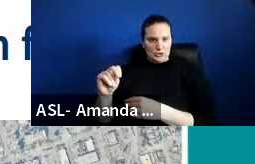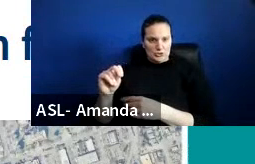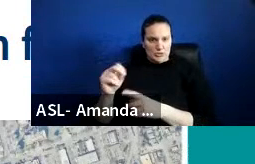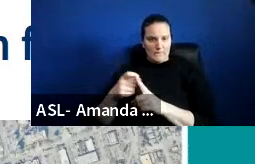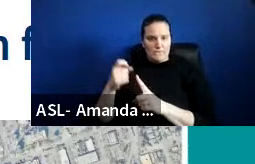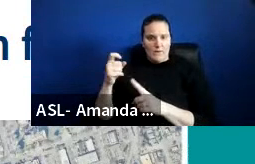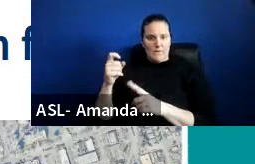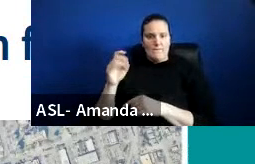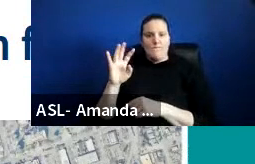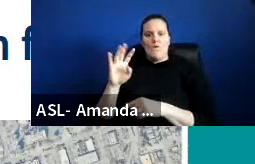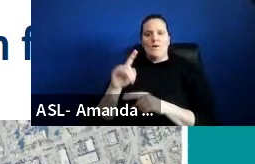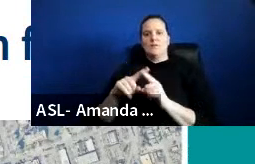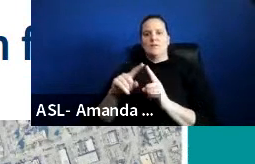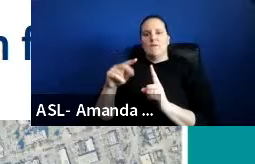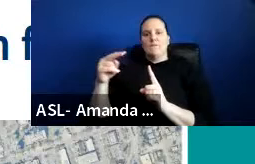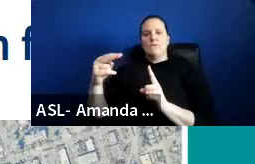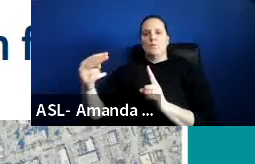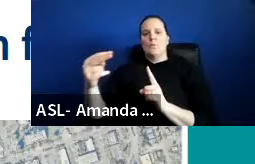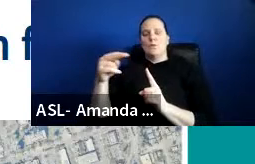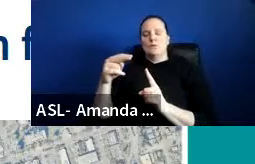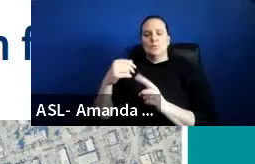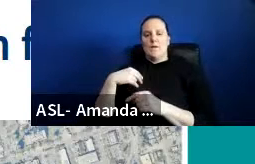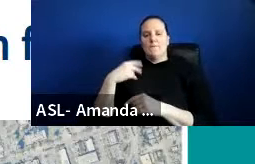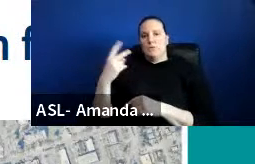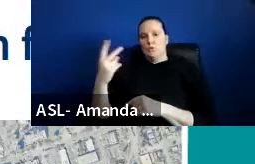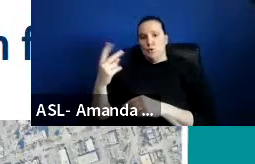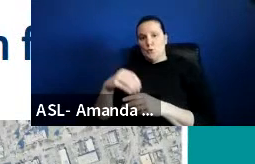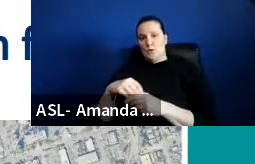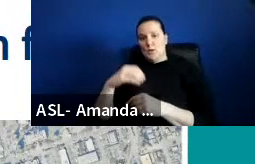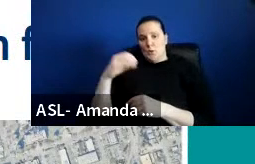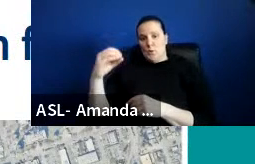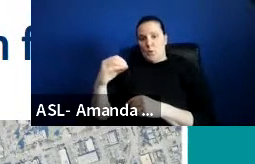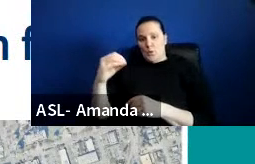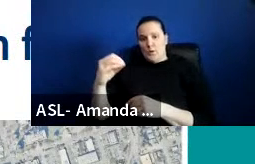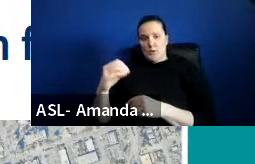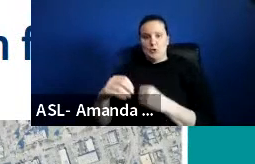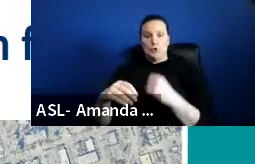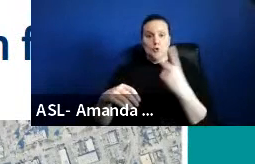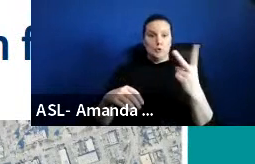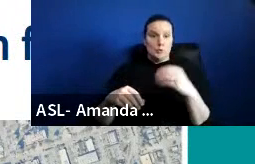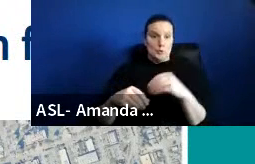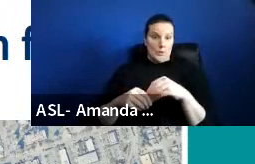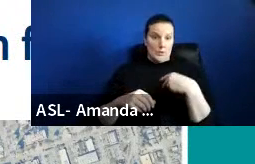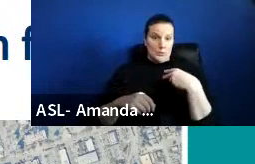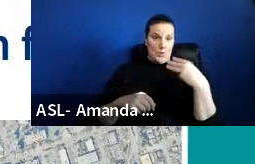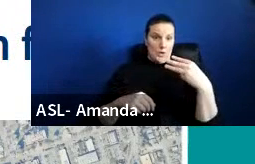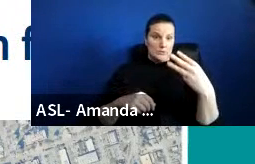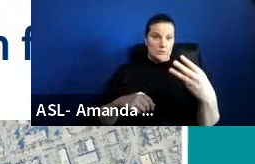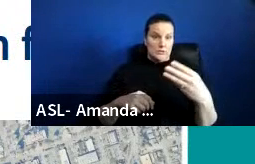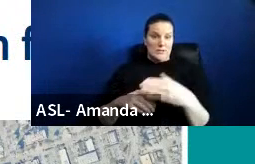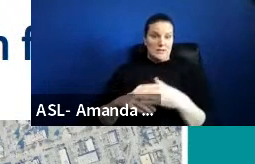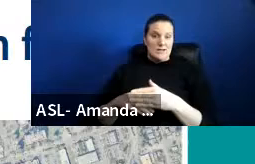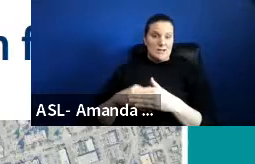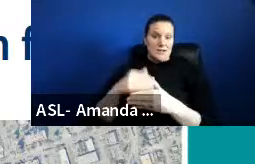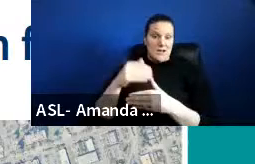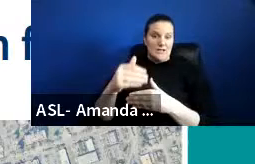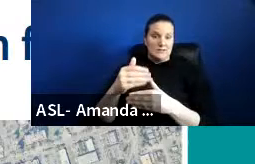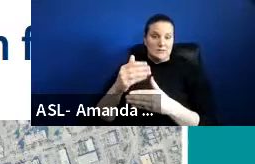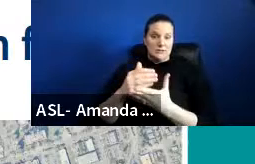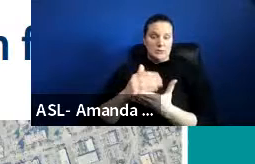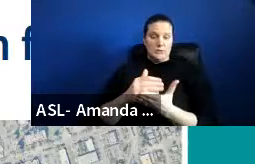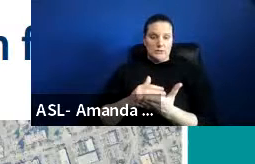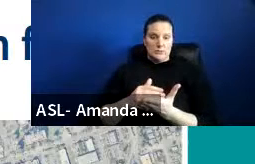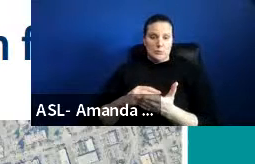from 4 different viewpoints. We have 2 in Oregon and 2 in Washington. So the next series we'll be looking